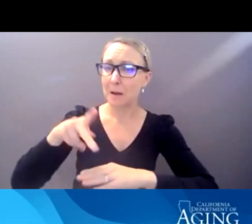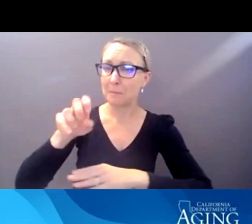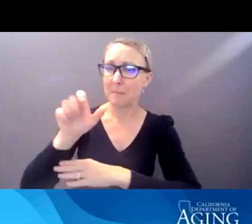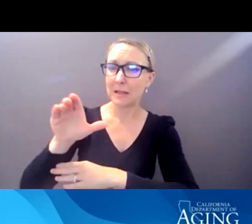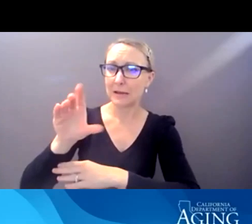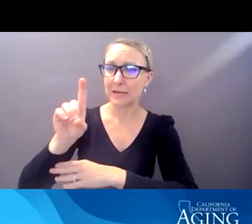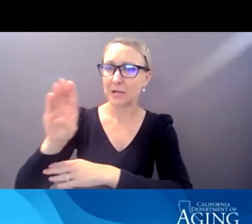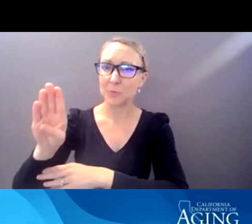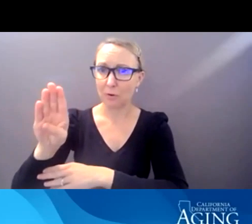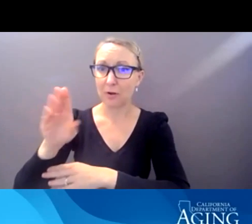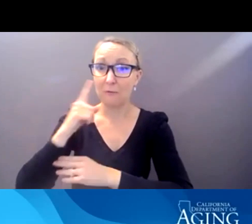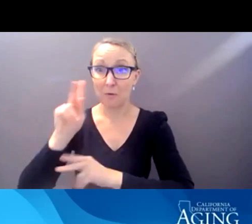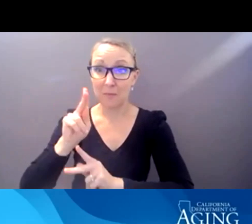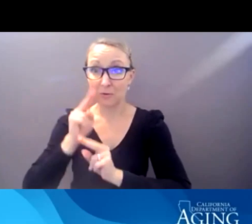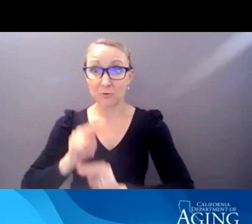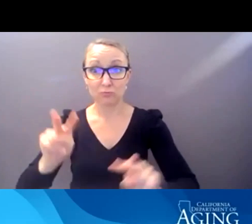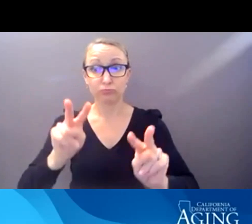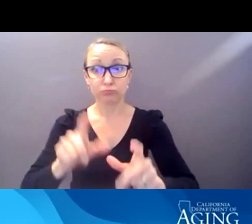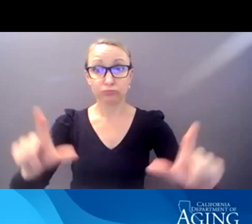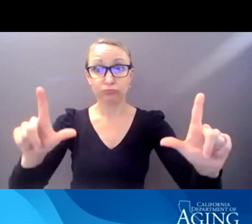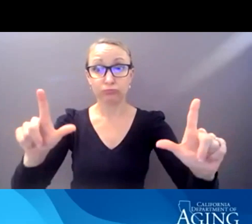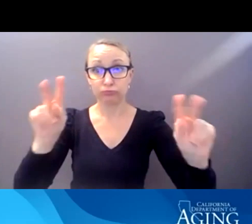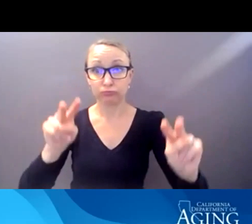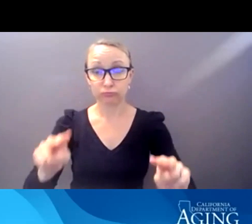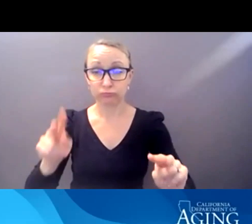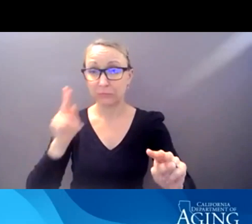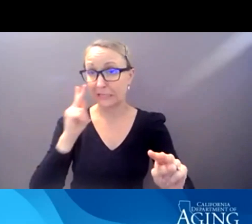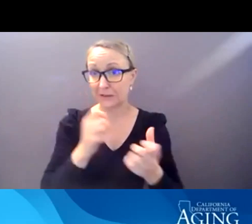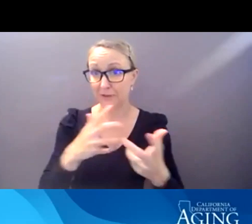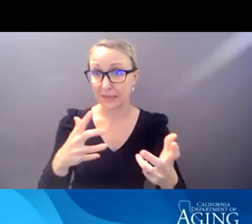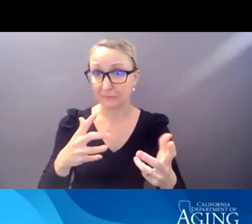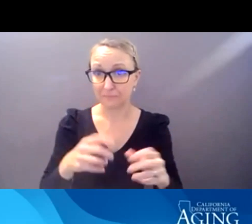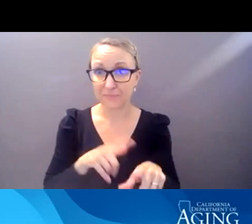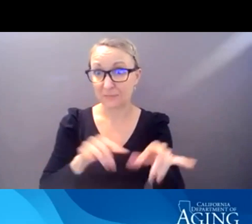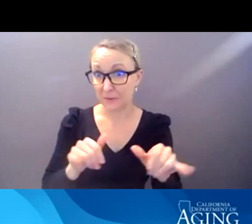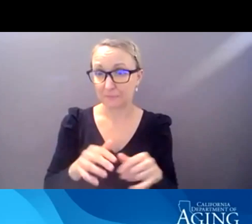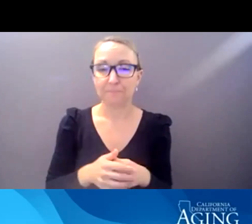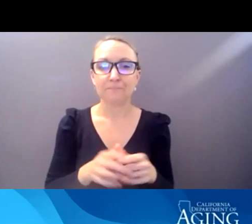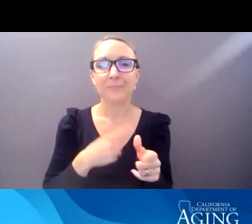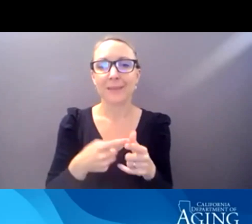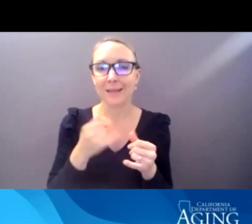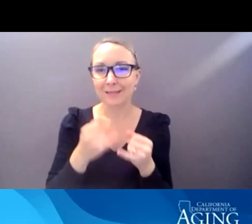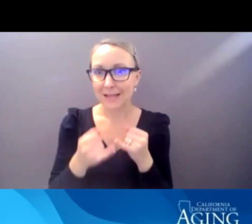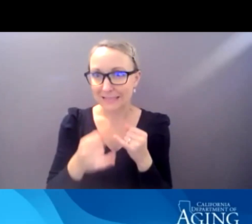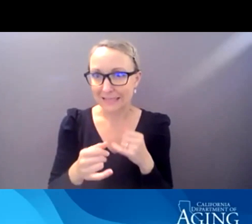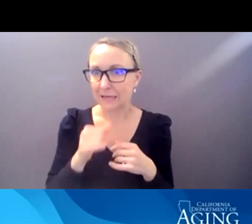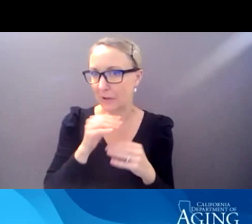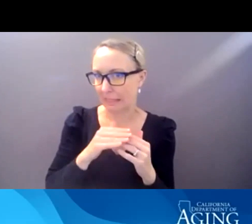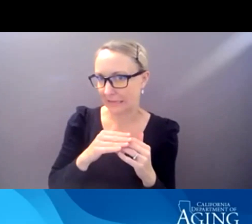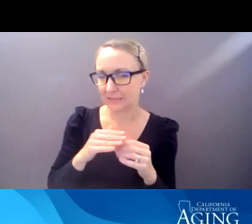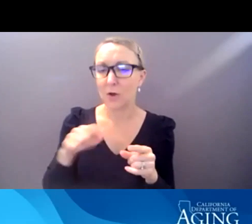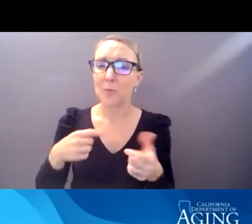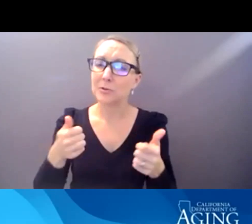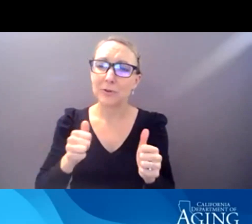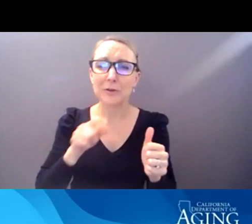together. And fiscal admin, lastly, but not at all least, we at CDA are working hard to streamline and modernize